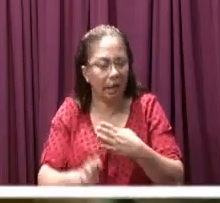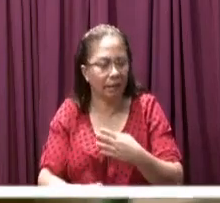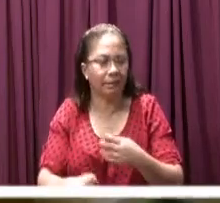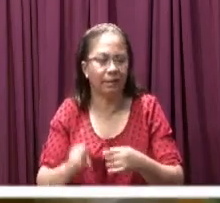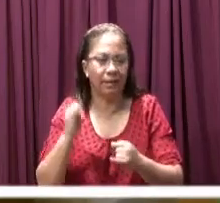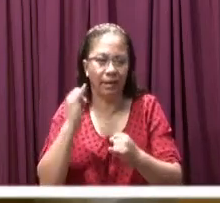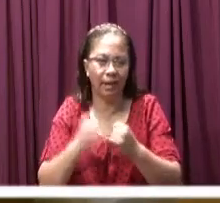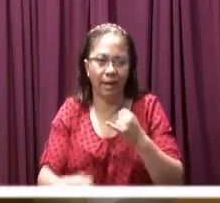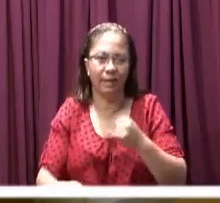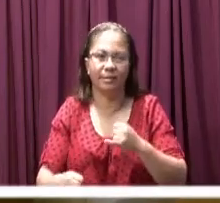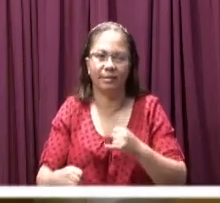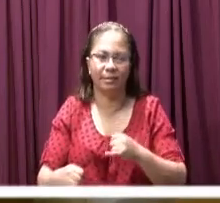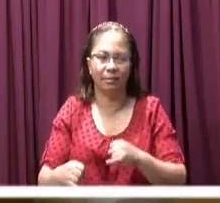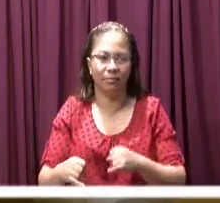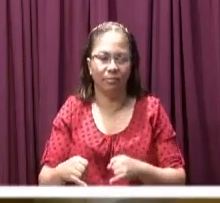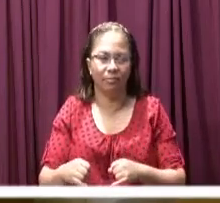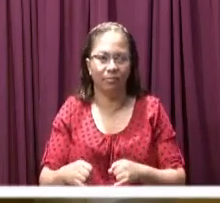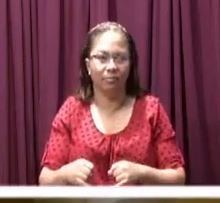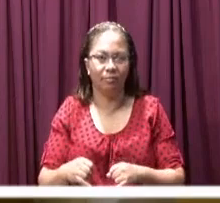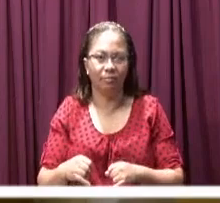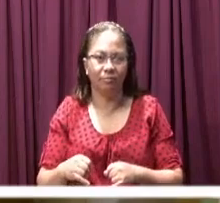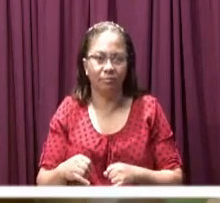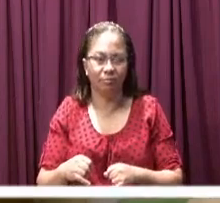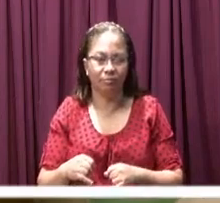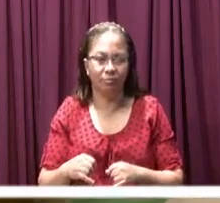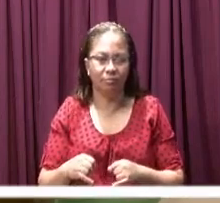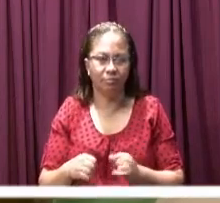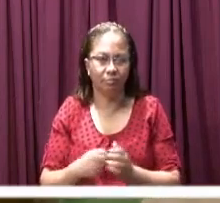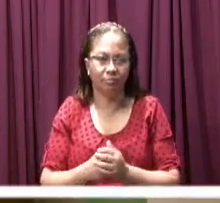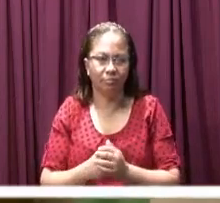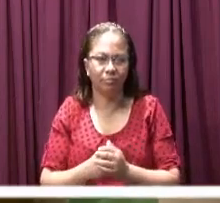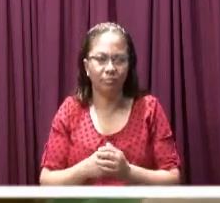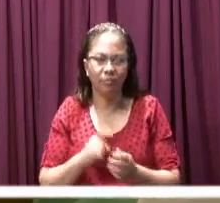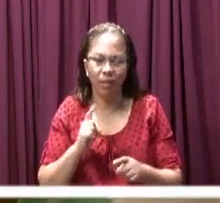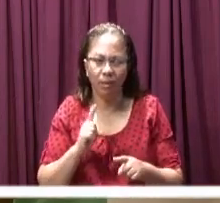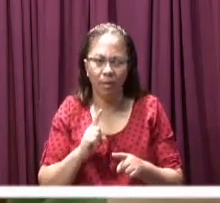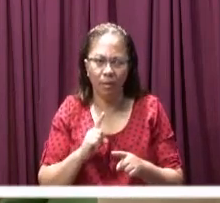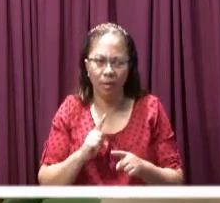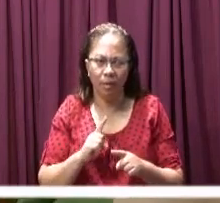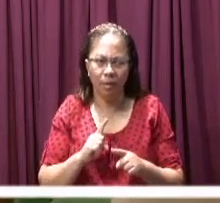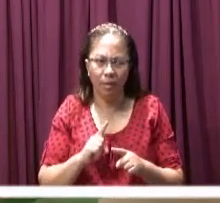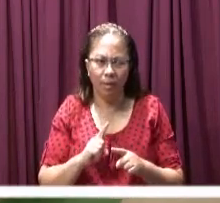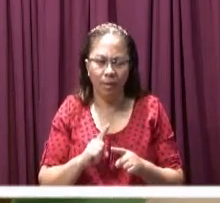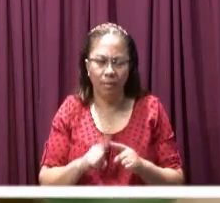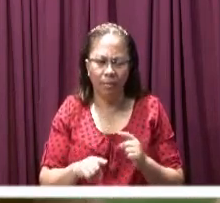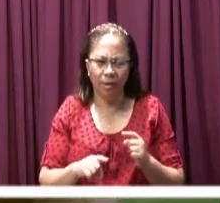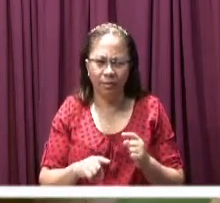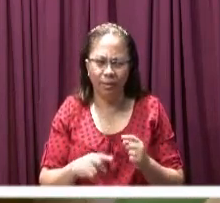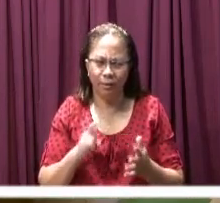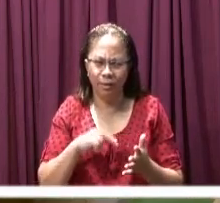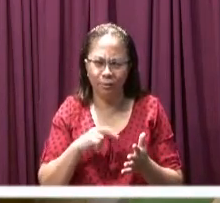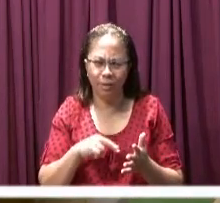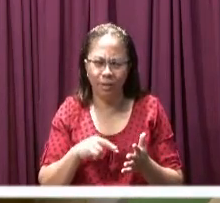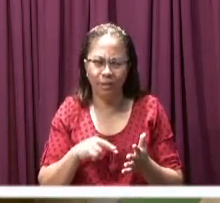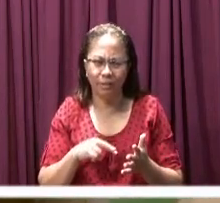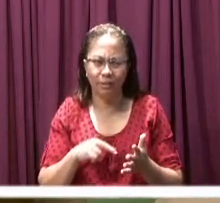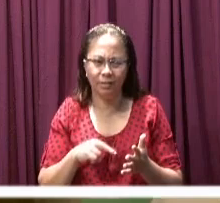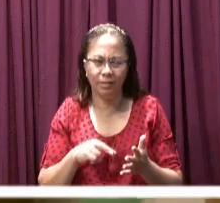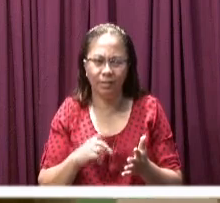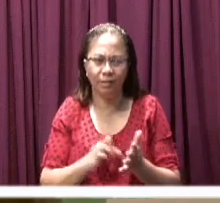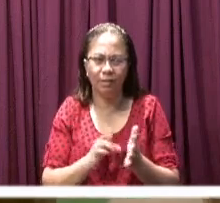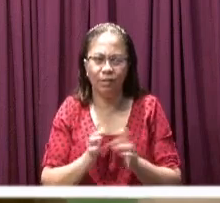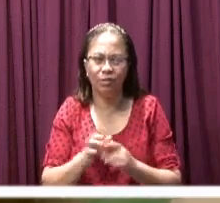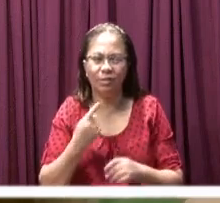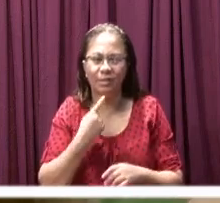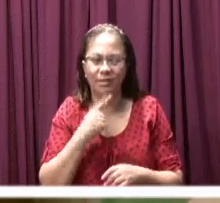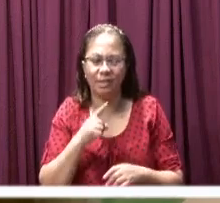ultimate decision making that is necessary. But in this one, what we have is beautiful, because he says the harvest is rich,